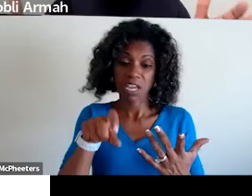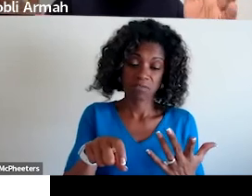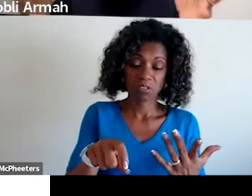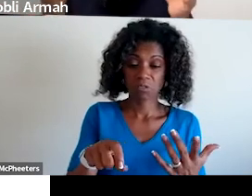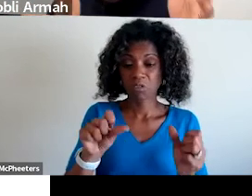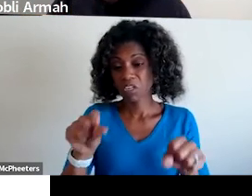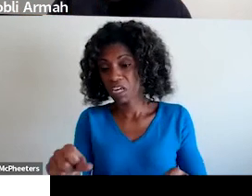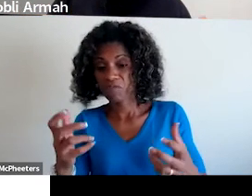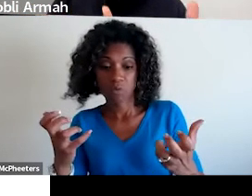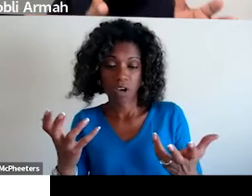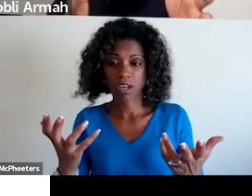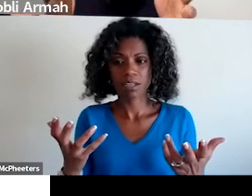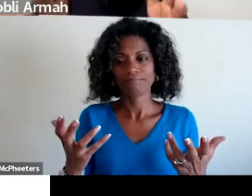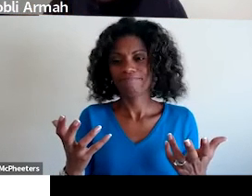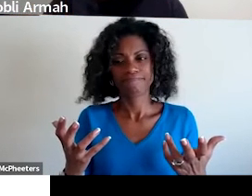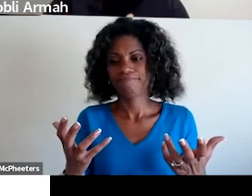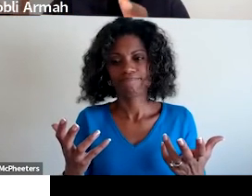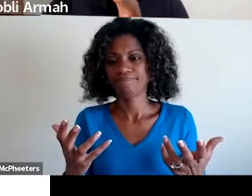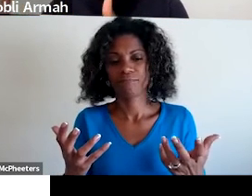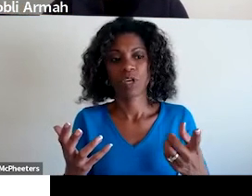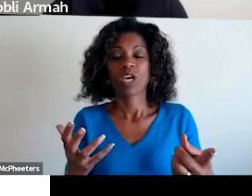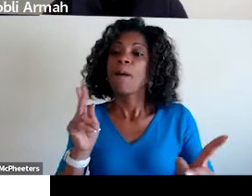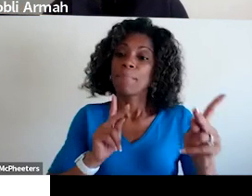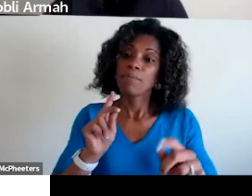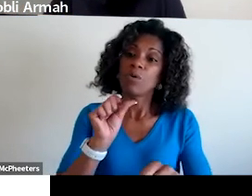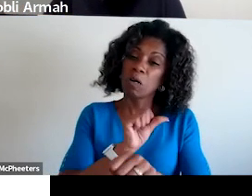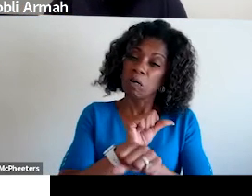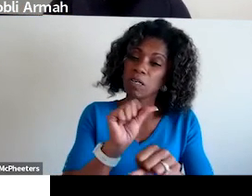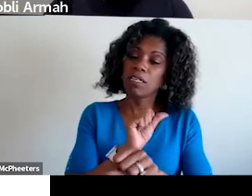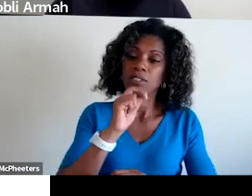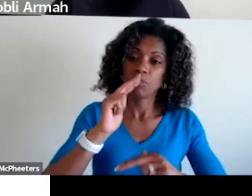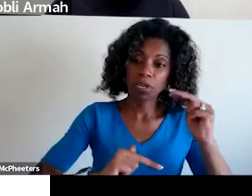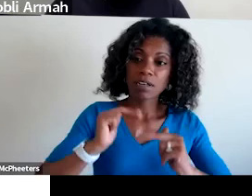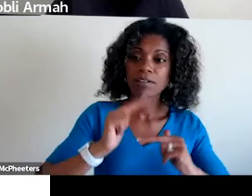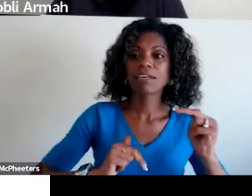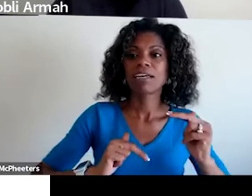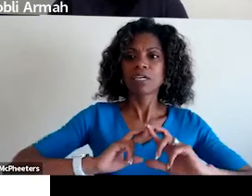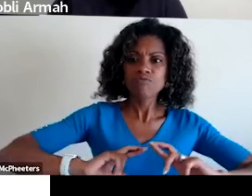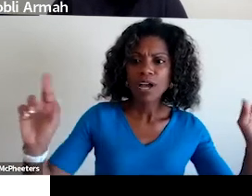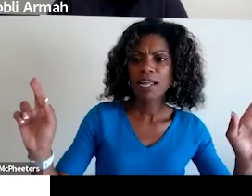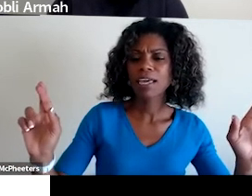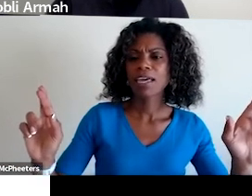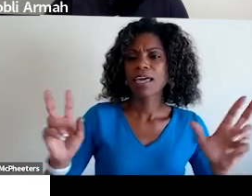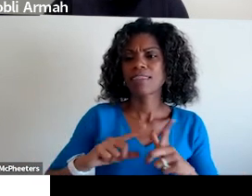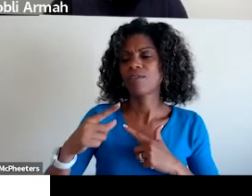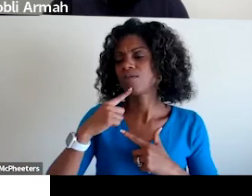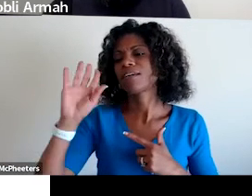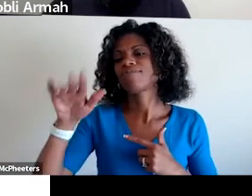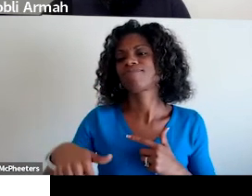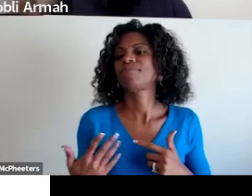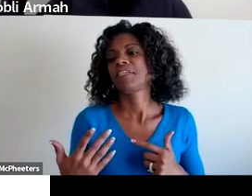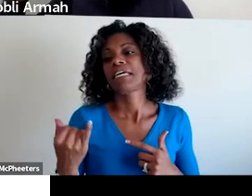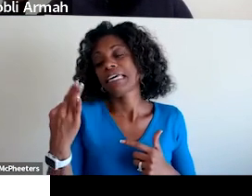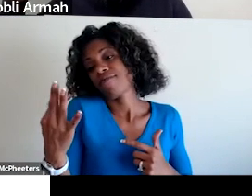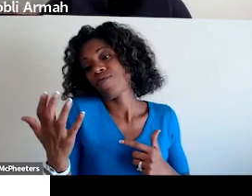work well, we work hard and we build these modules and these trainings, and then you tell your grantees it's optional. So all the people